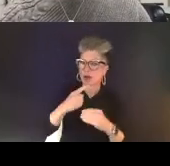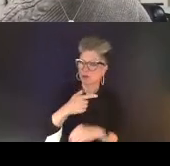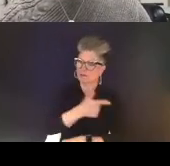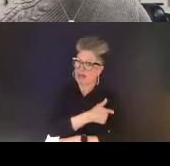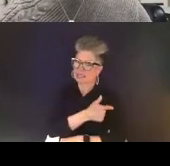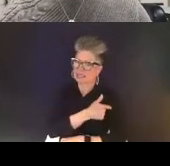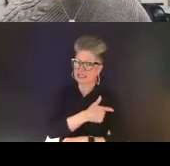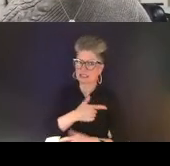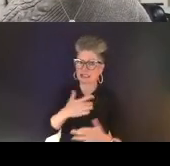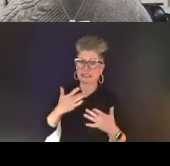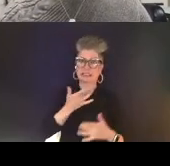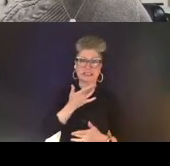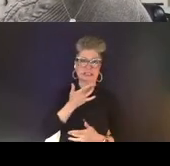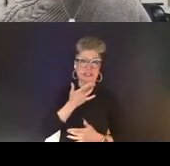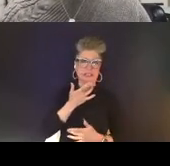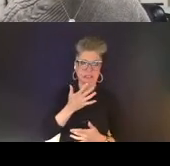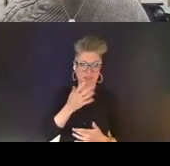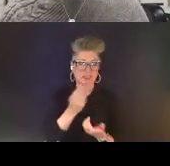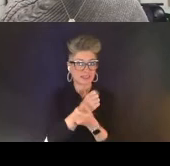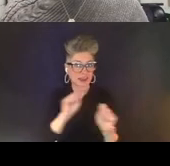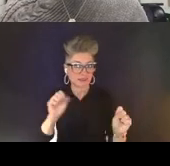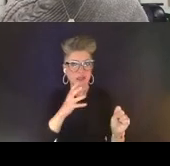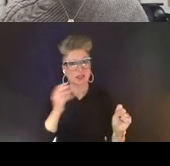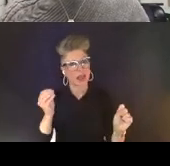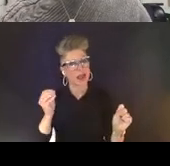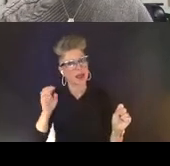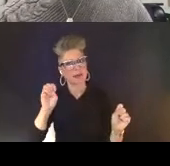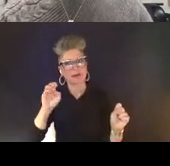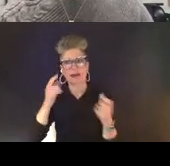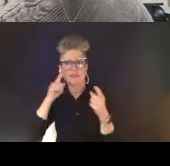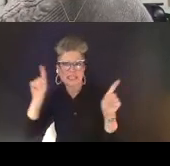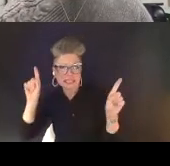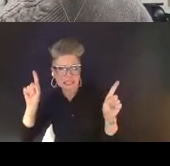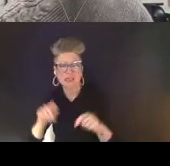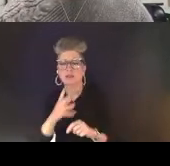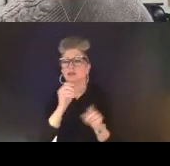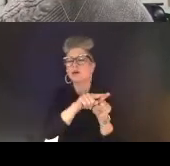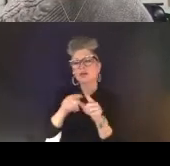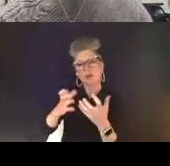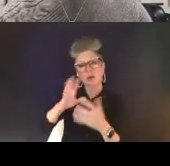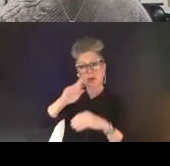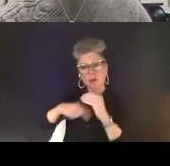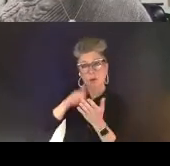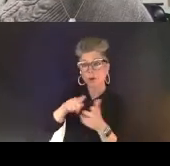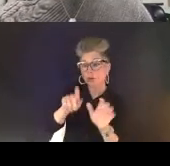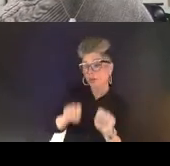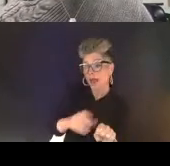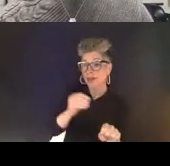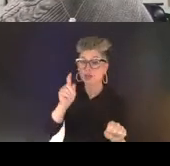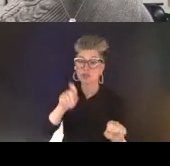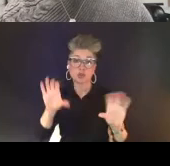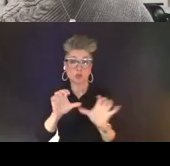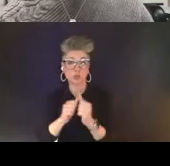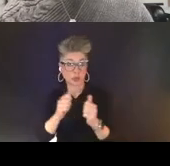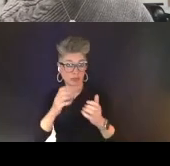efficacy. I also want to talk about what you should do or what you could do with this information. And